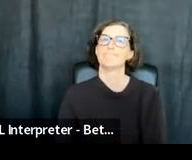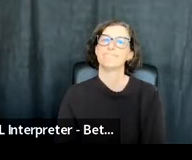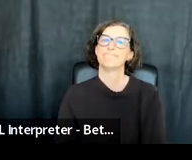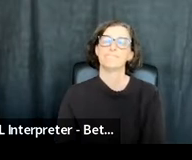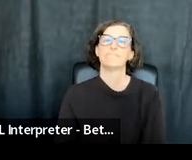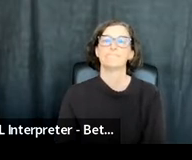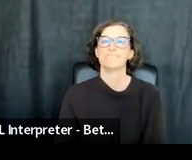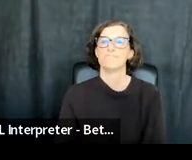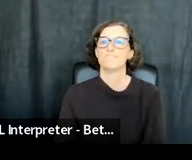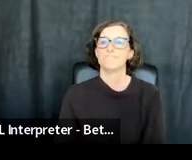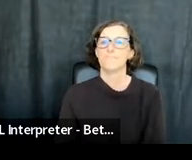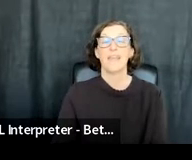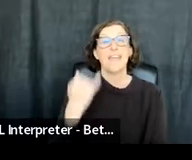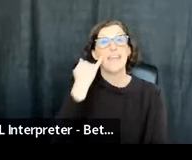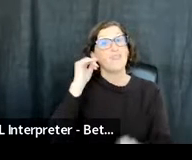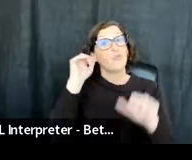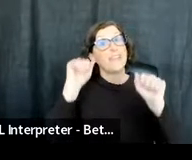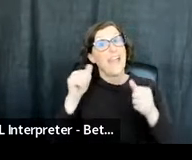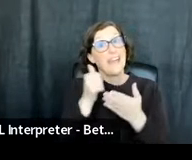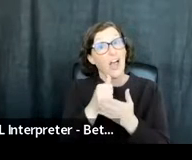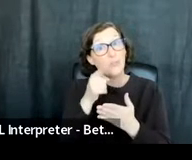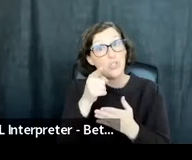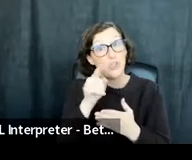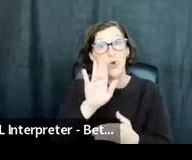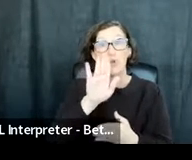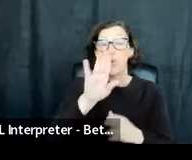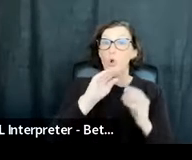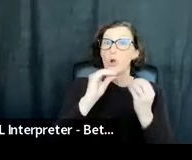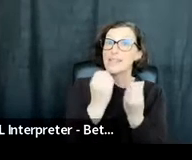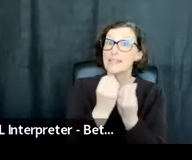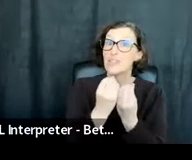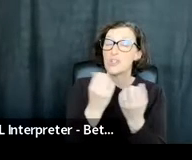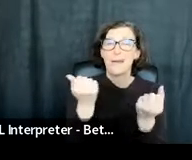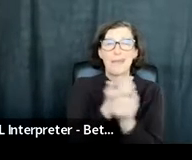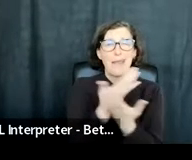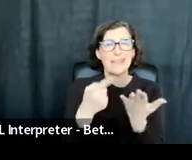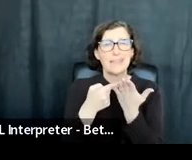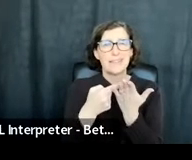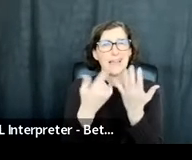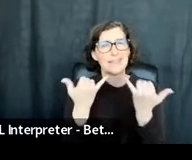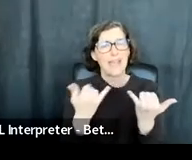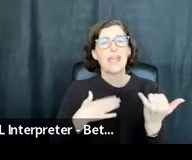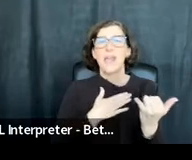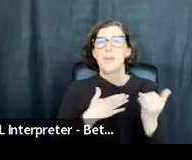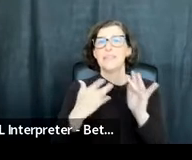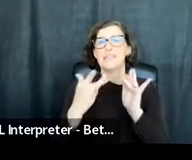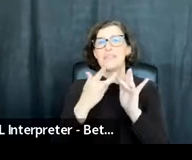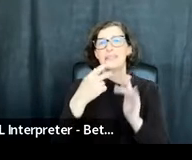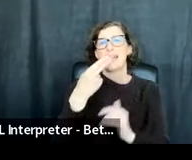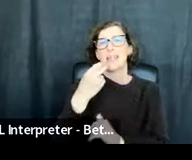Okay, well, if there's anything we can do for you or your organization about anything we talked about today, feel free to reach out to Harris or